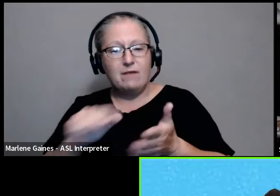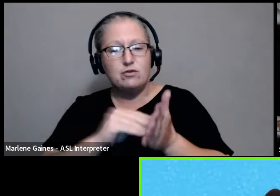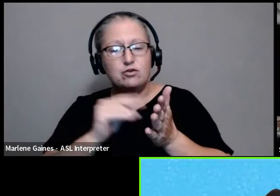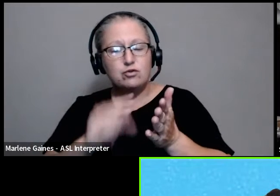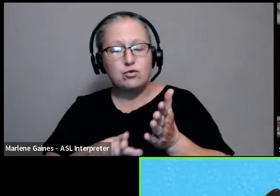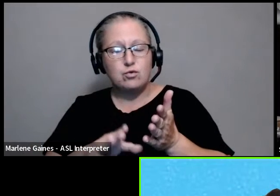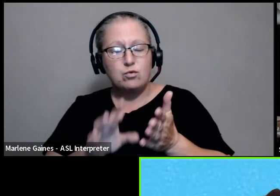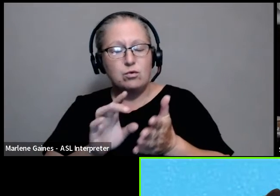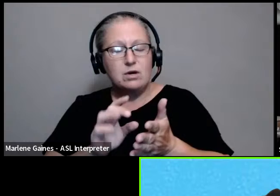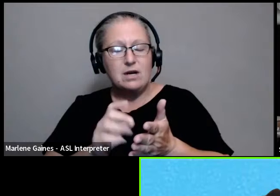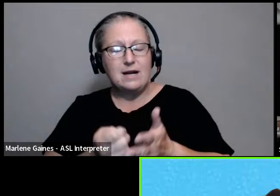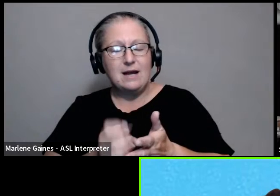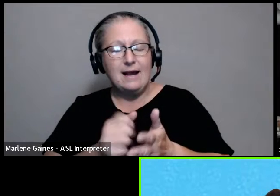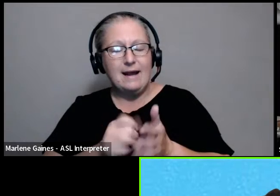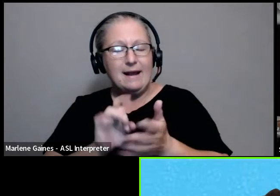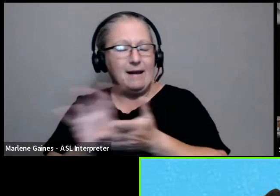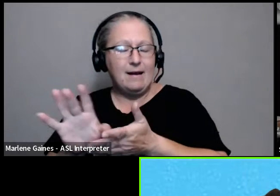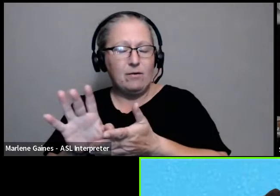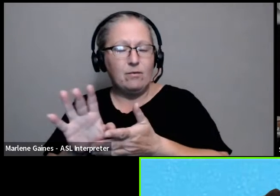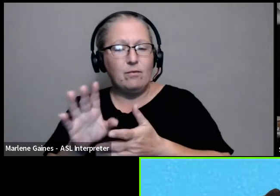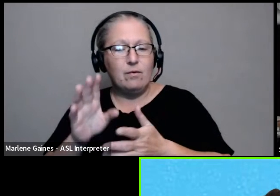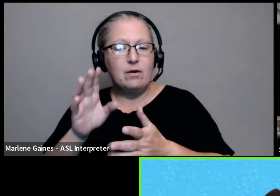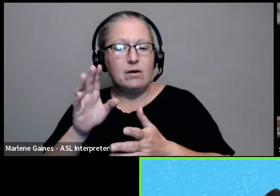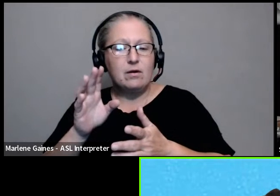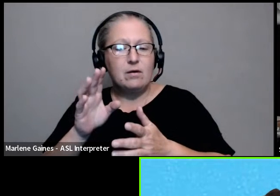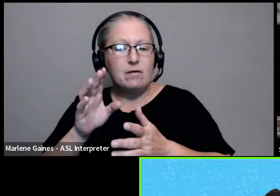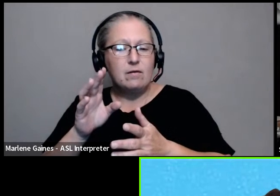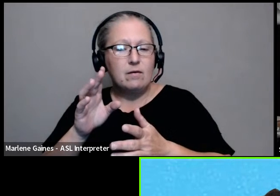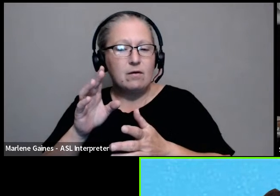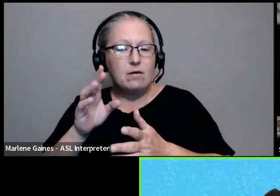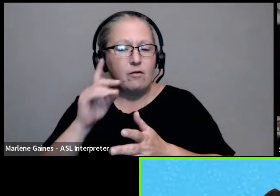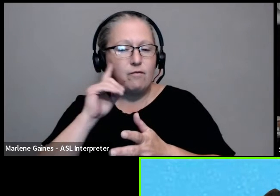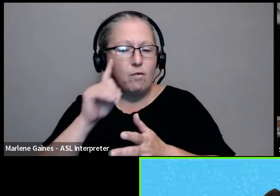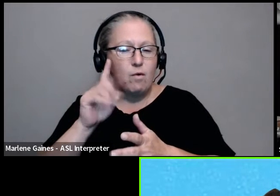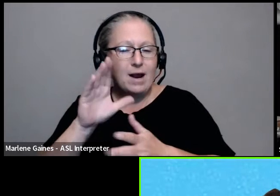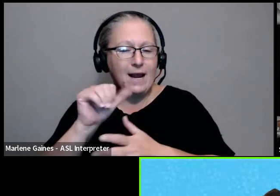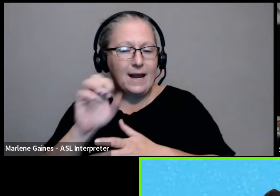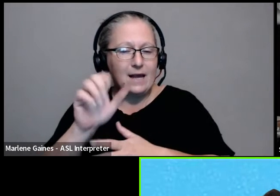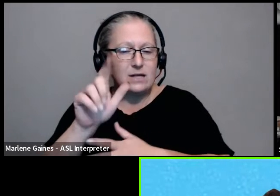expulsion, hearing and stipulation for expulsion case